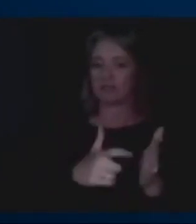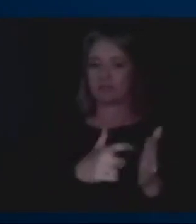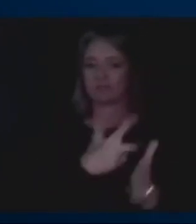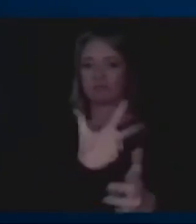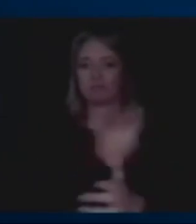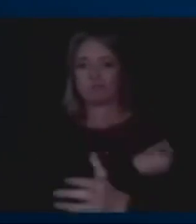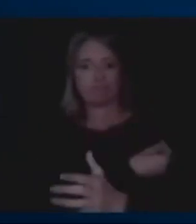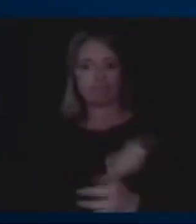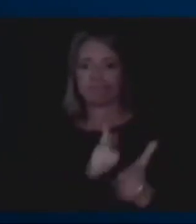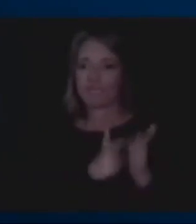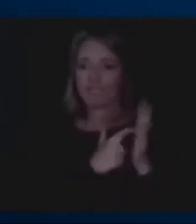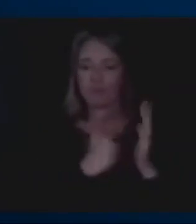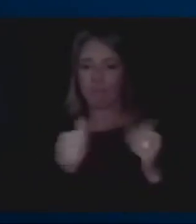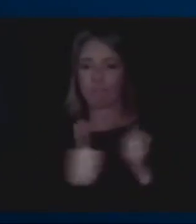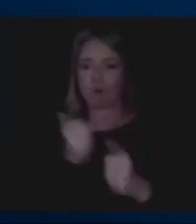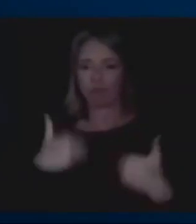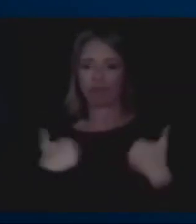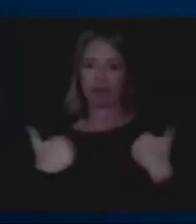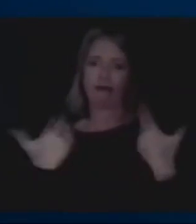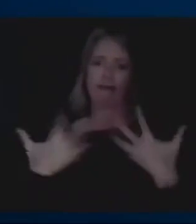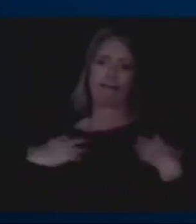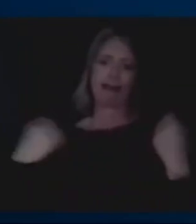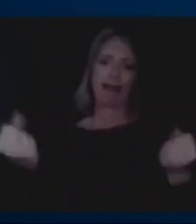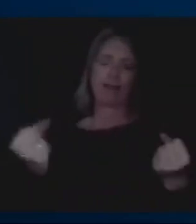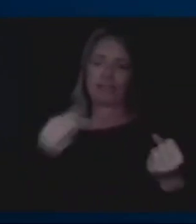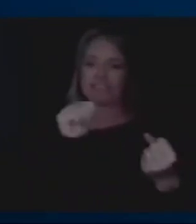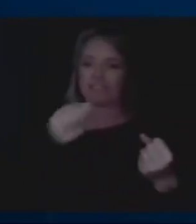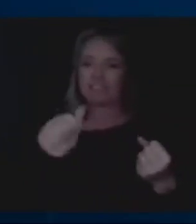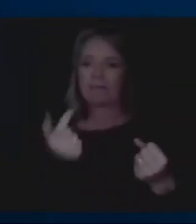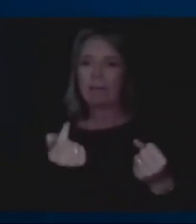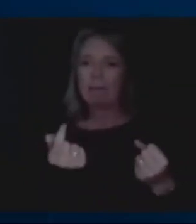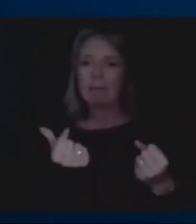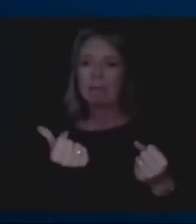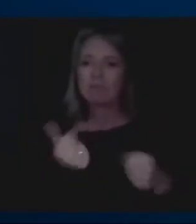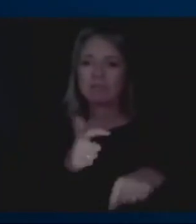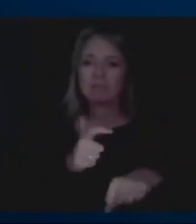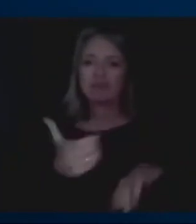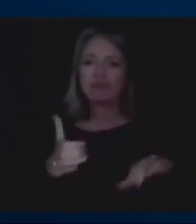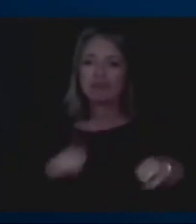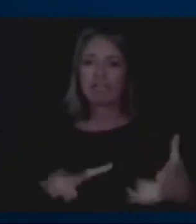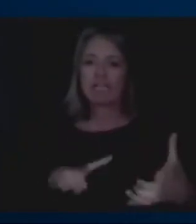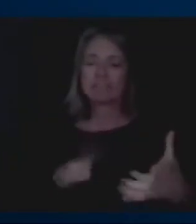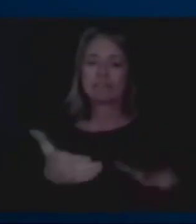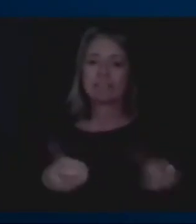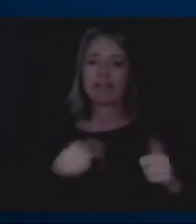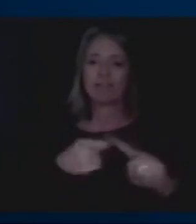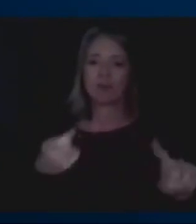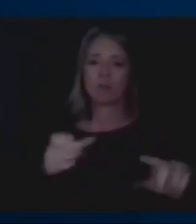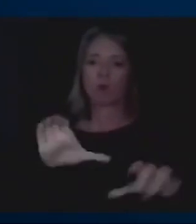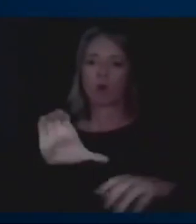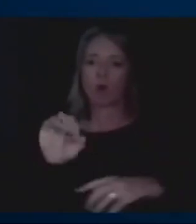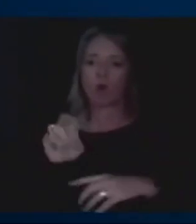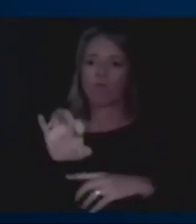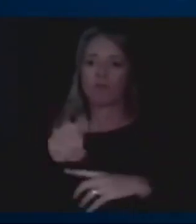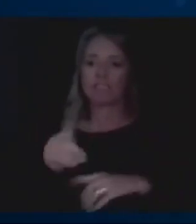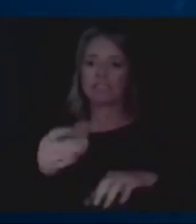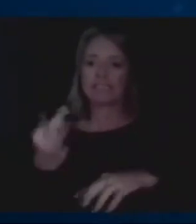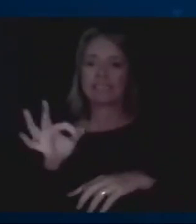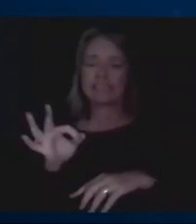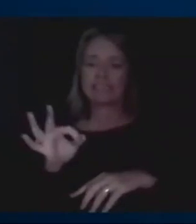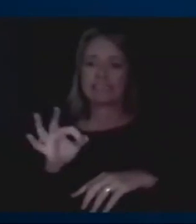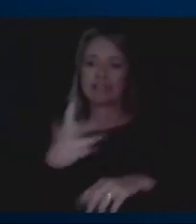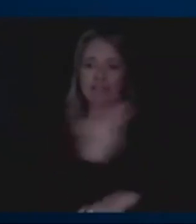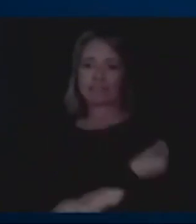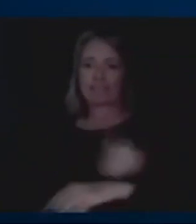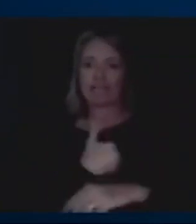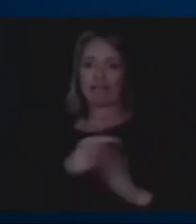young and healthy, and there's just a tiny chance of dying from COVID-19, and the vaccine has side effects. I told her he is not a medical